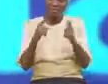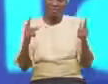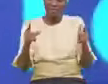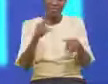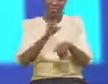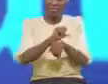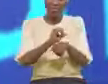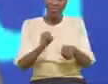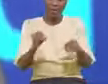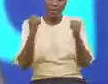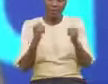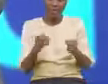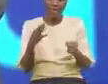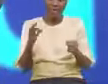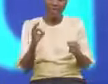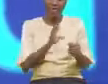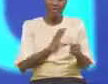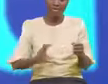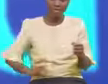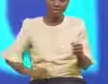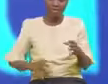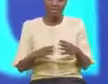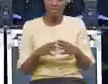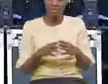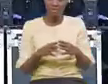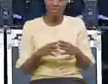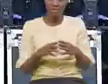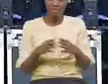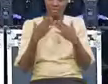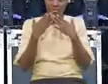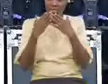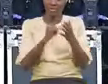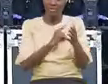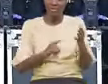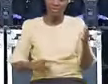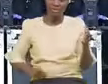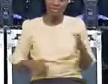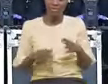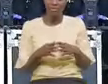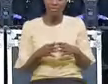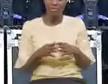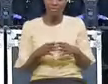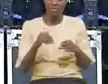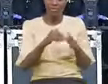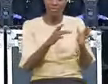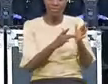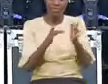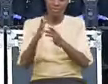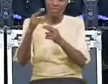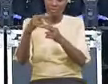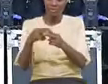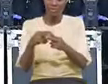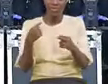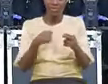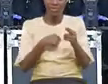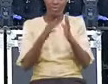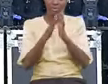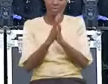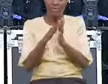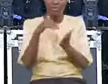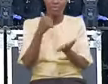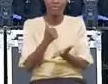of Christ. Kristo bo se ke wanu kunwa derego. Thank you Lord. Apoto mi da pe na o.